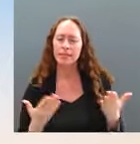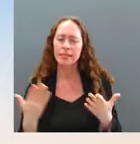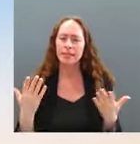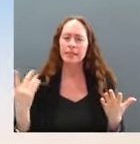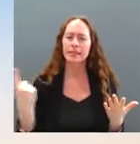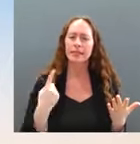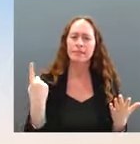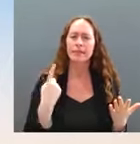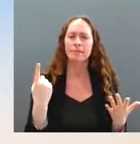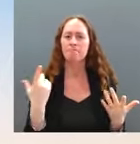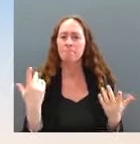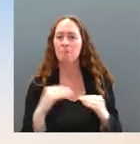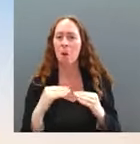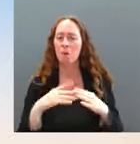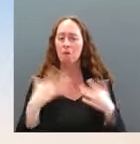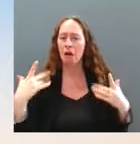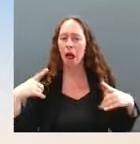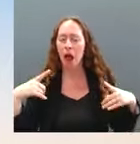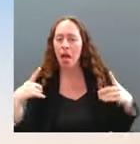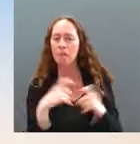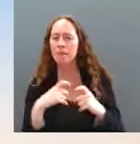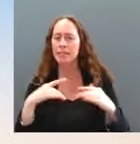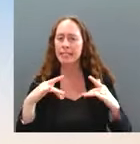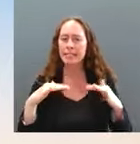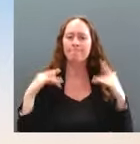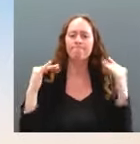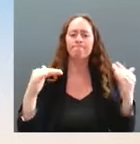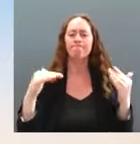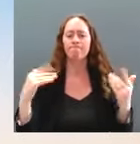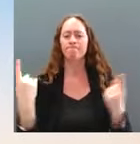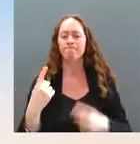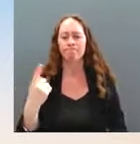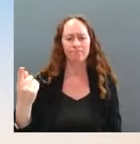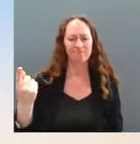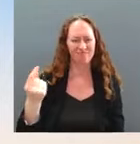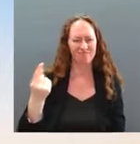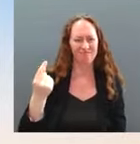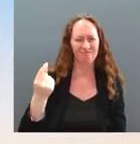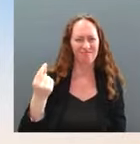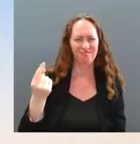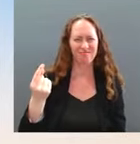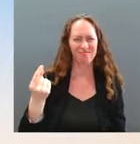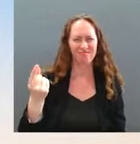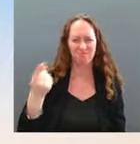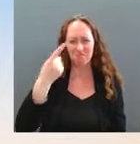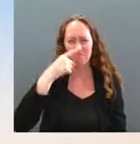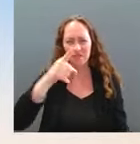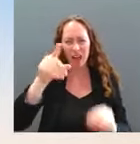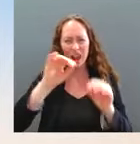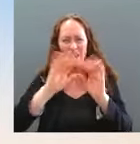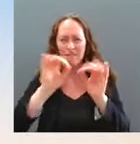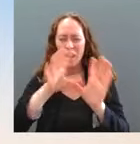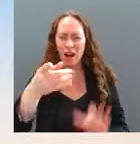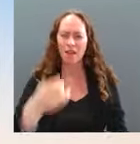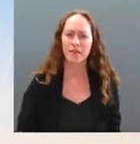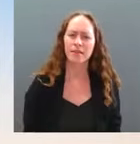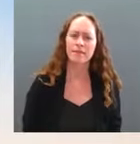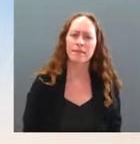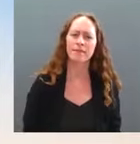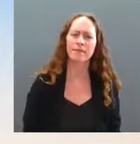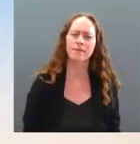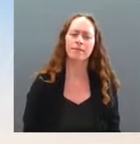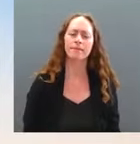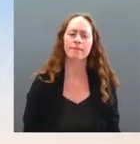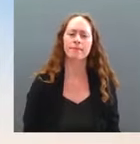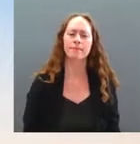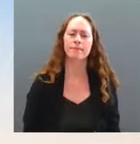clarity's perspective, was he trying to say there? Well, partly, yes, because there are systems, of course, we have access to. We have the best military in the world. We have a